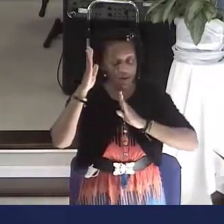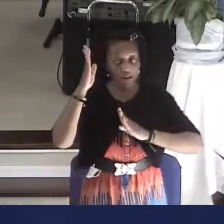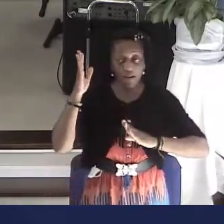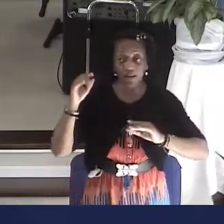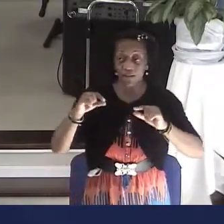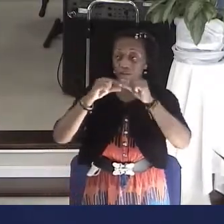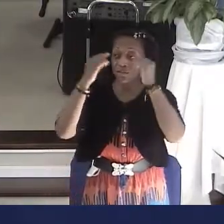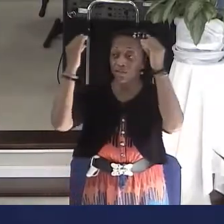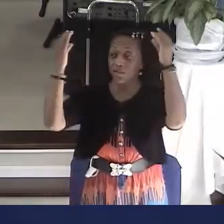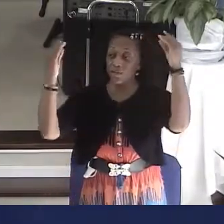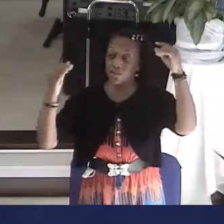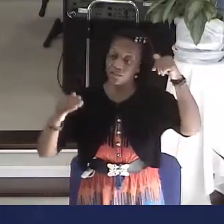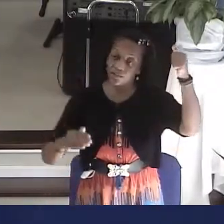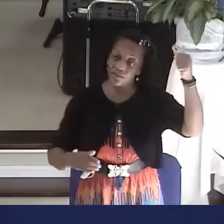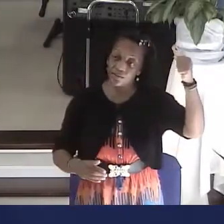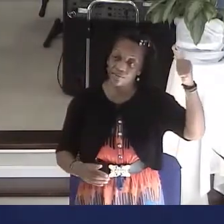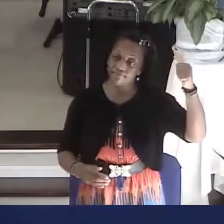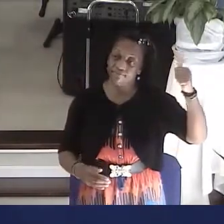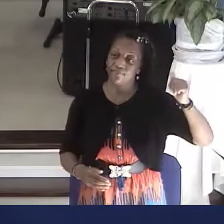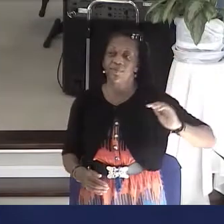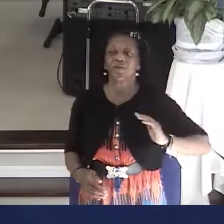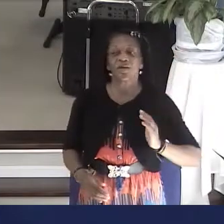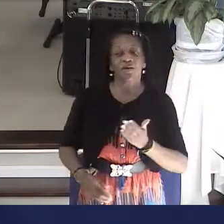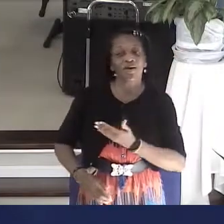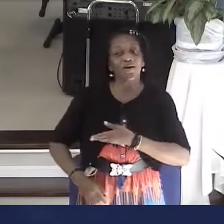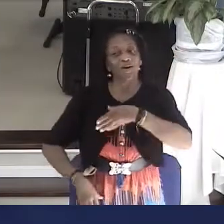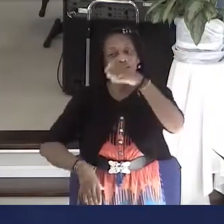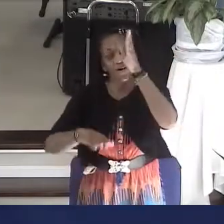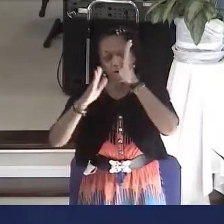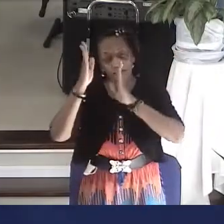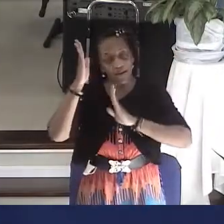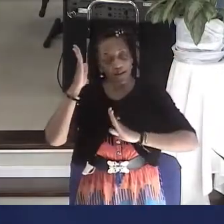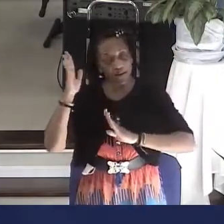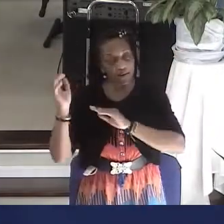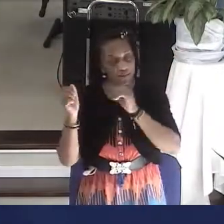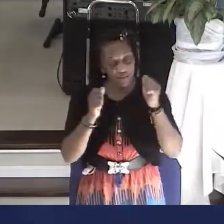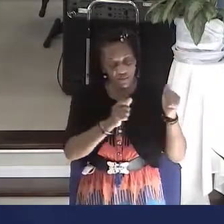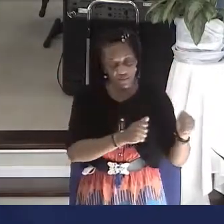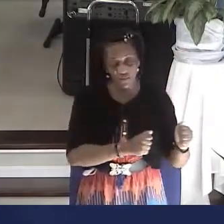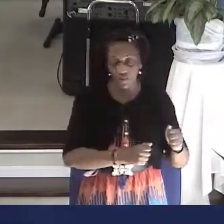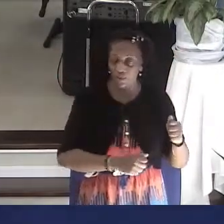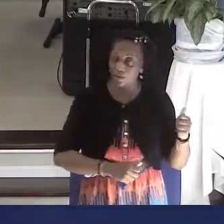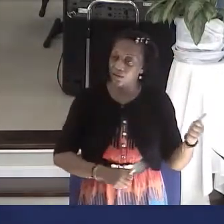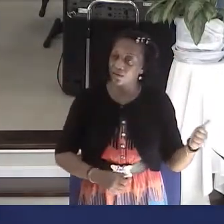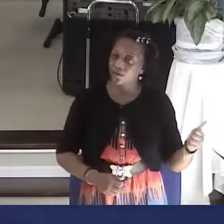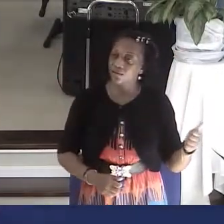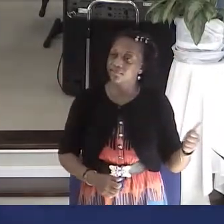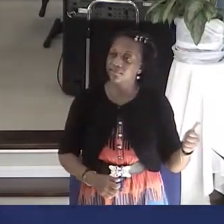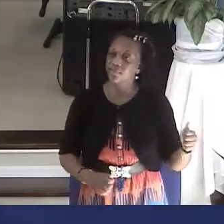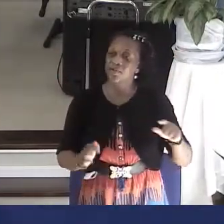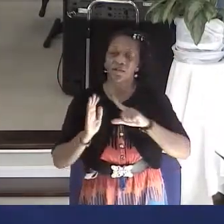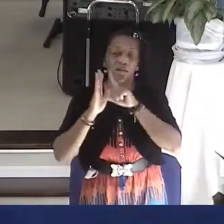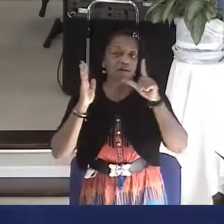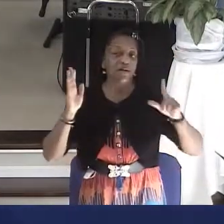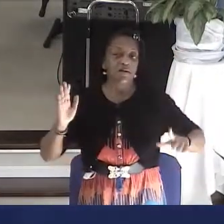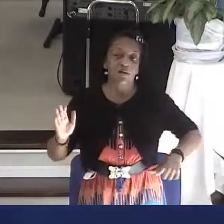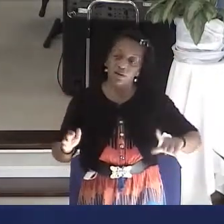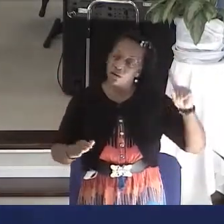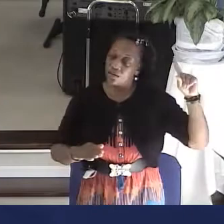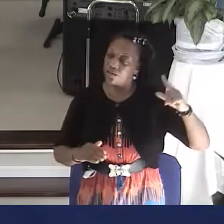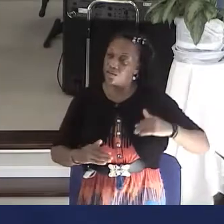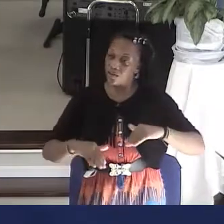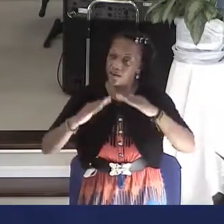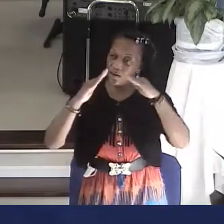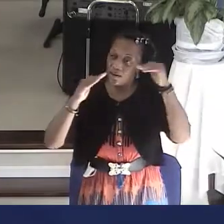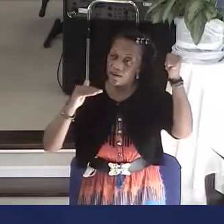Our God is stronger. Our God is stronger. Lord, you are higher than any